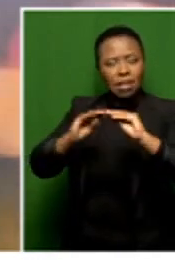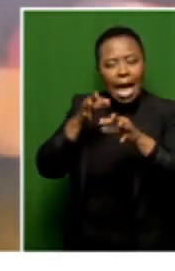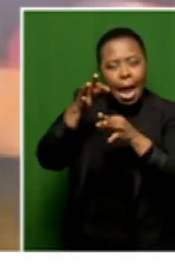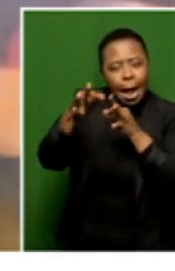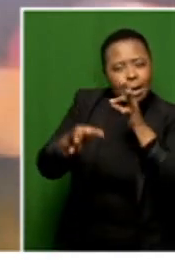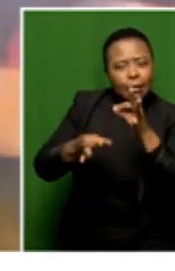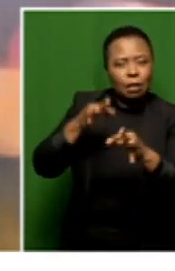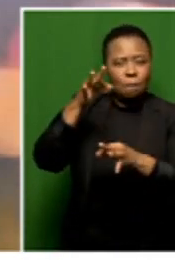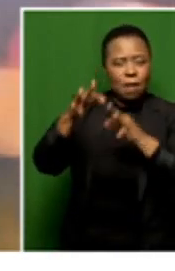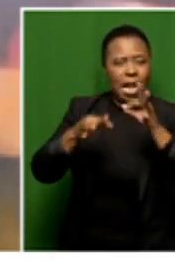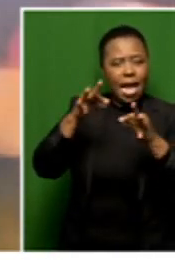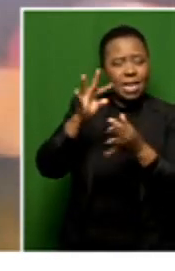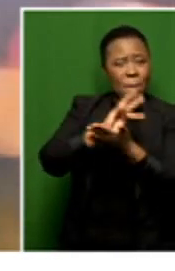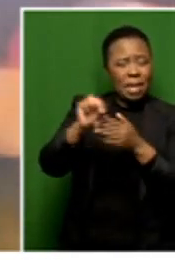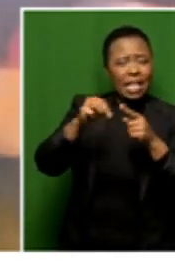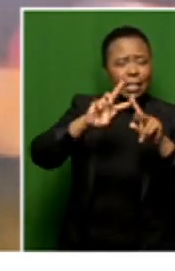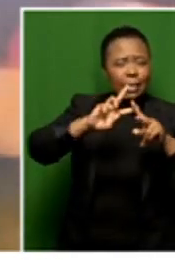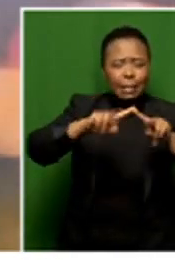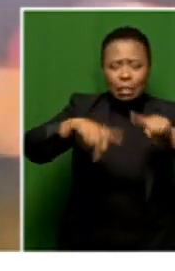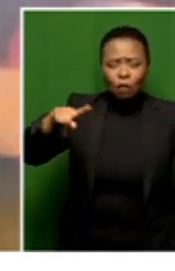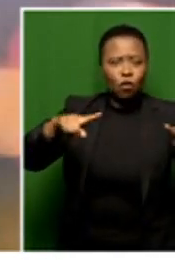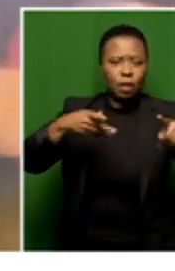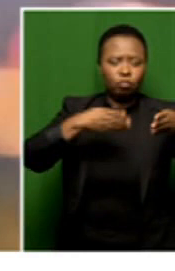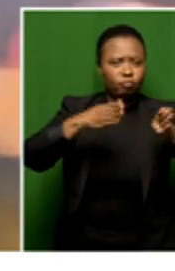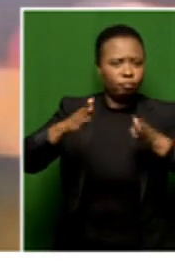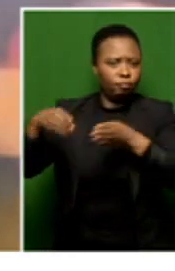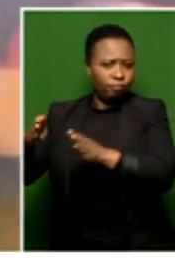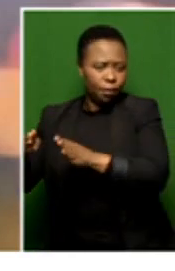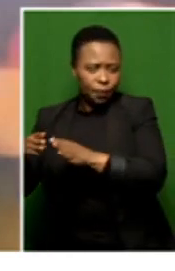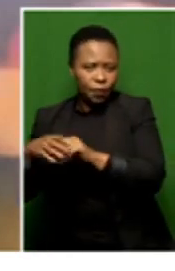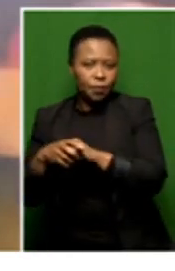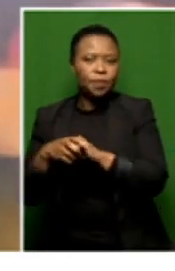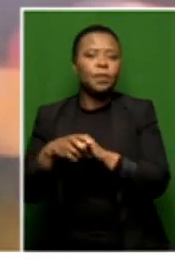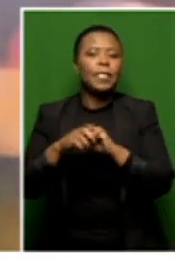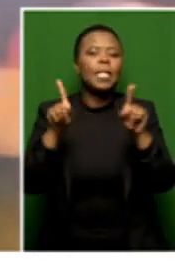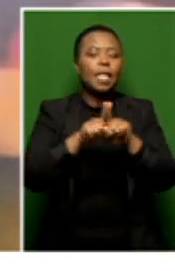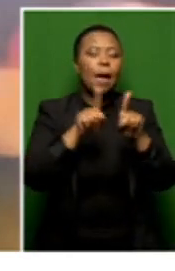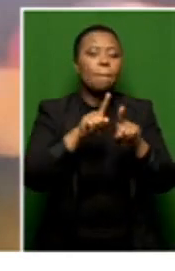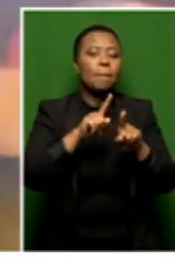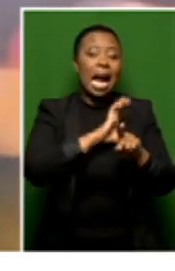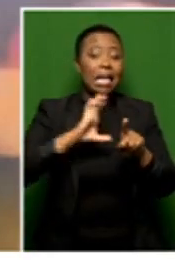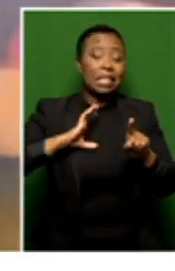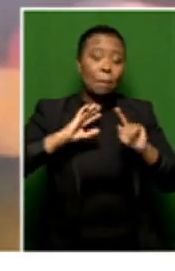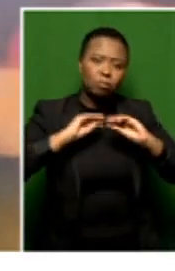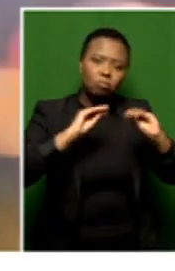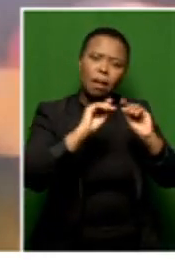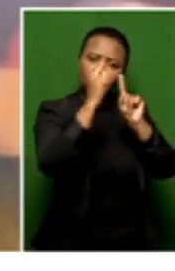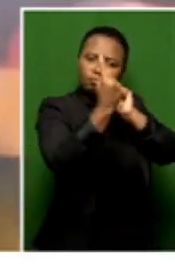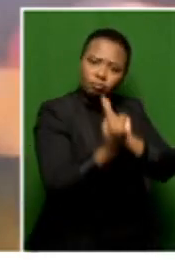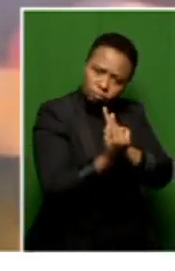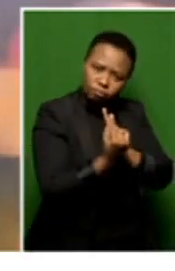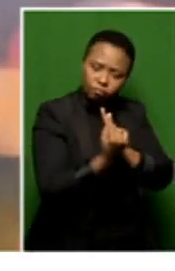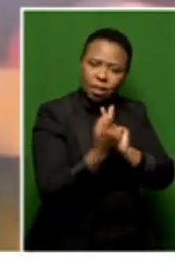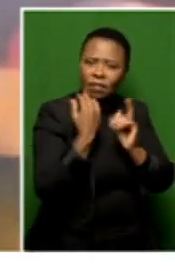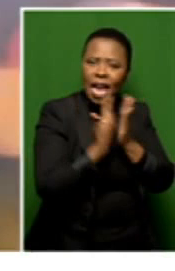the message, and in various forms. If we're looking at, educating customers in person where they can,